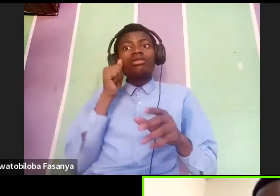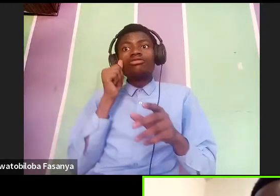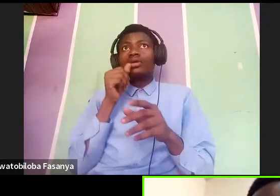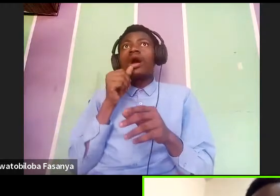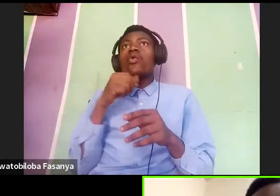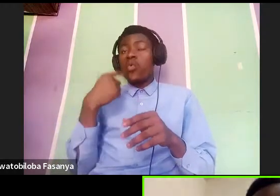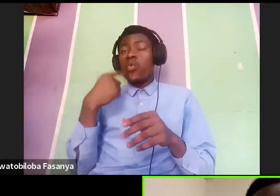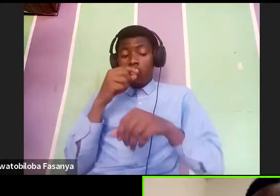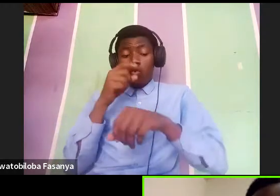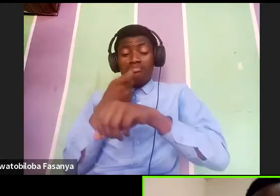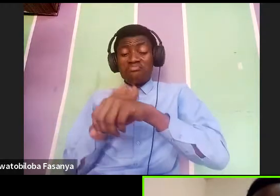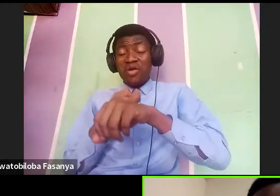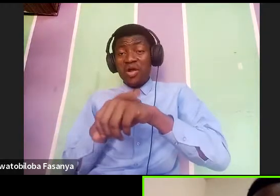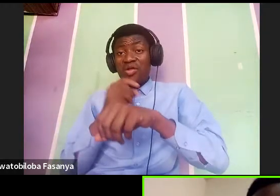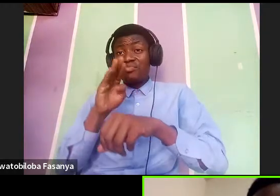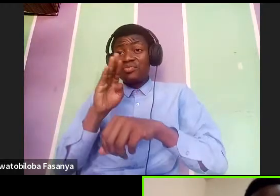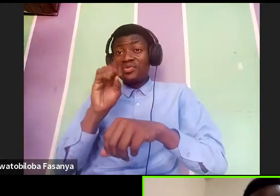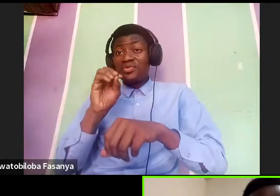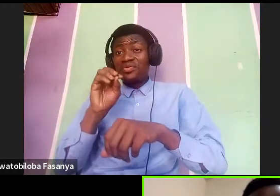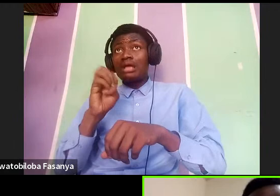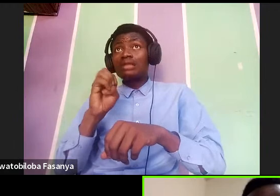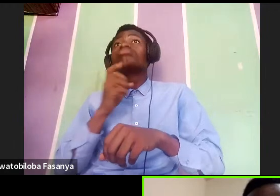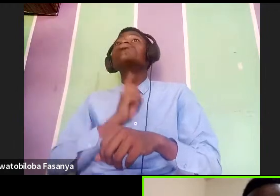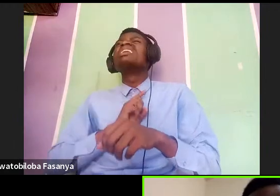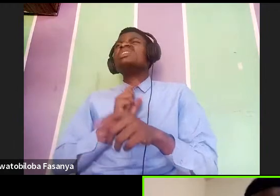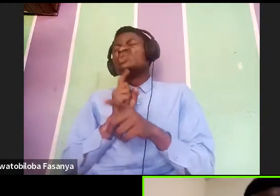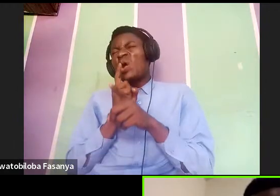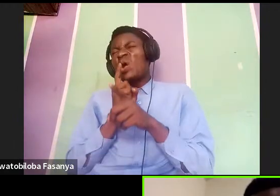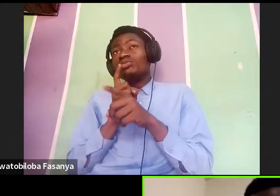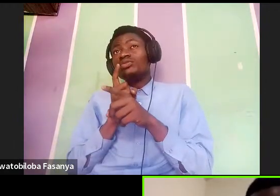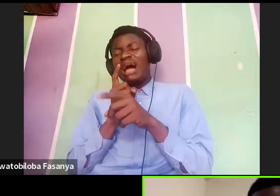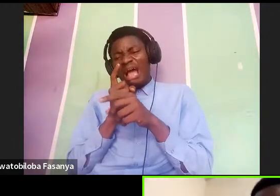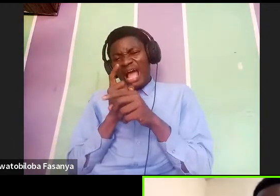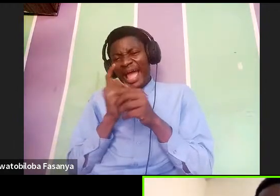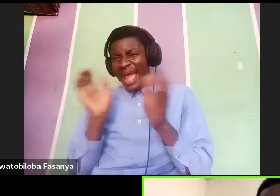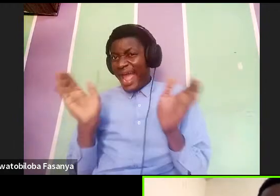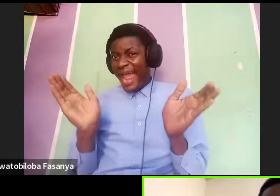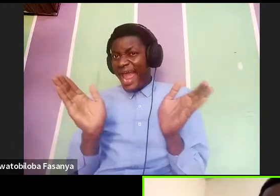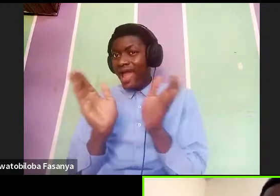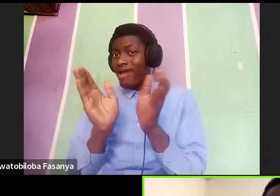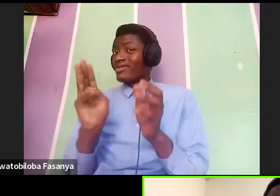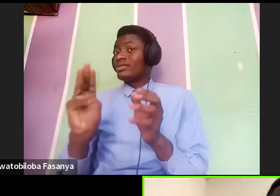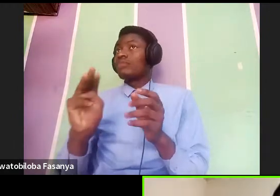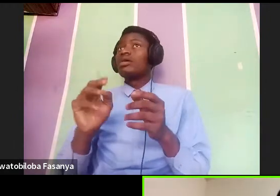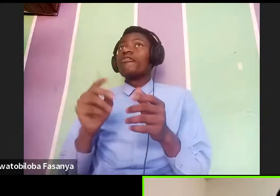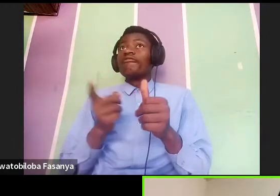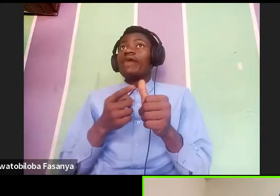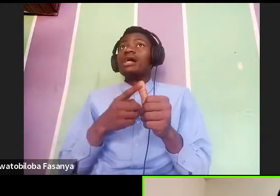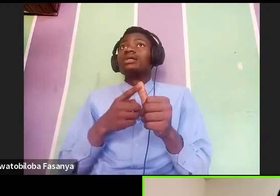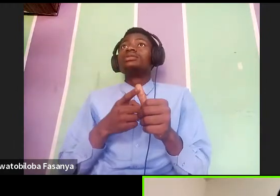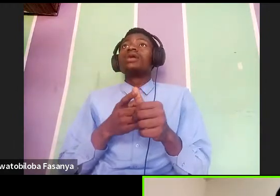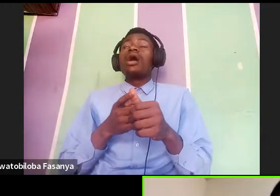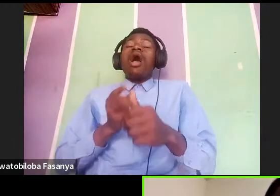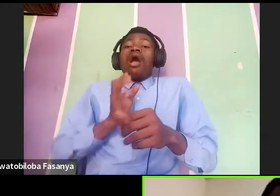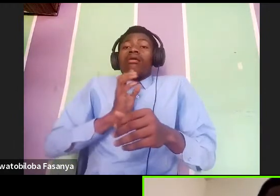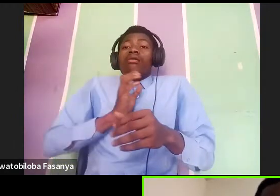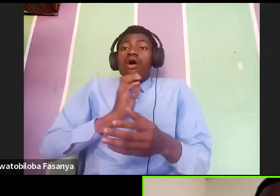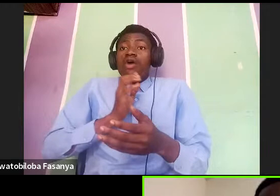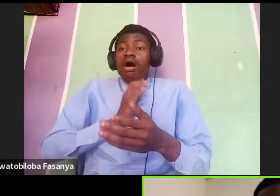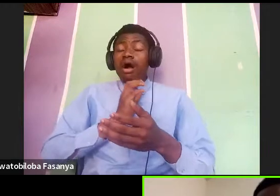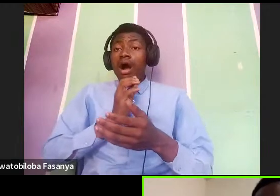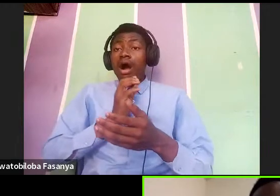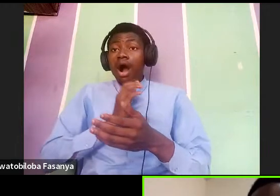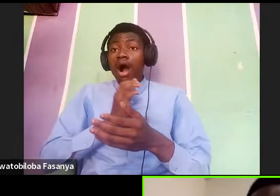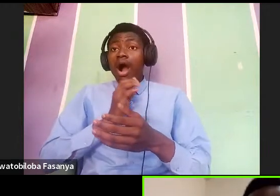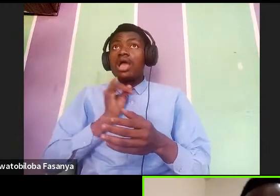But I think because we are quite specific about bones here, the other things, if encouraging to cough doesn't